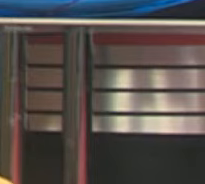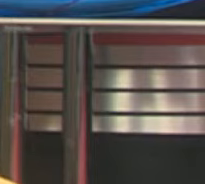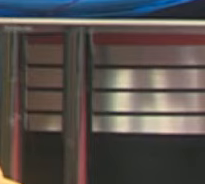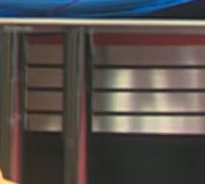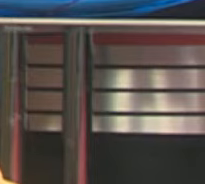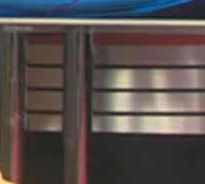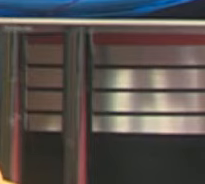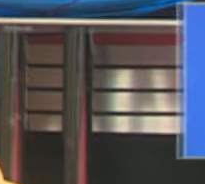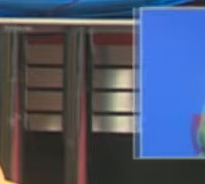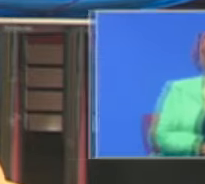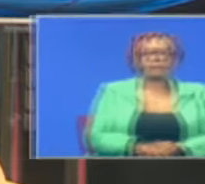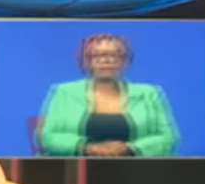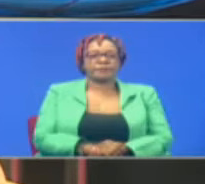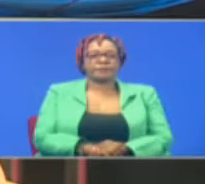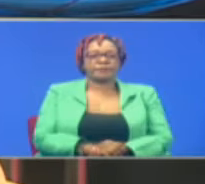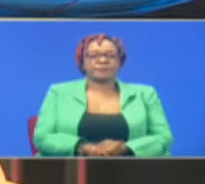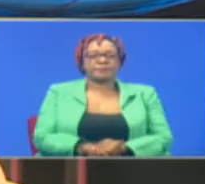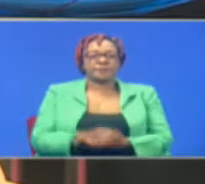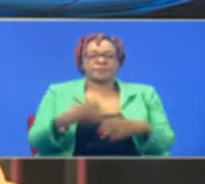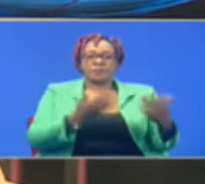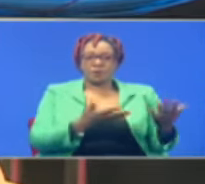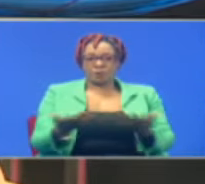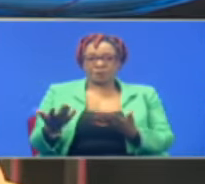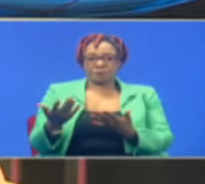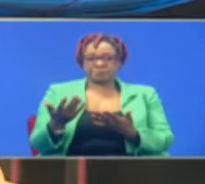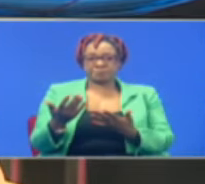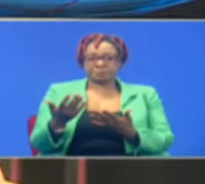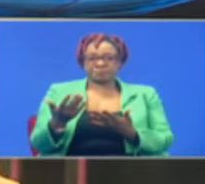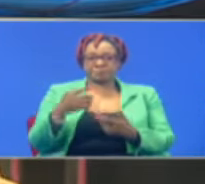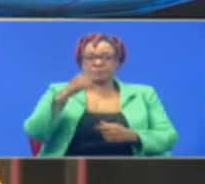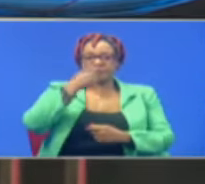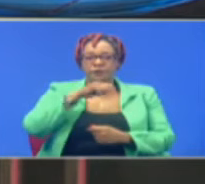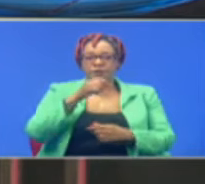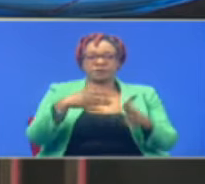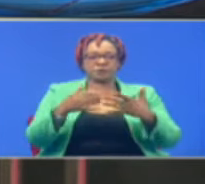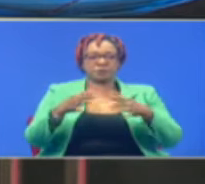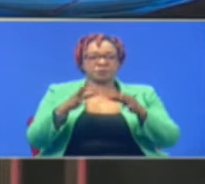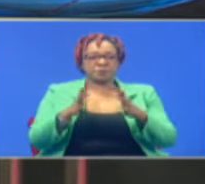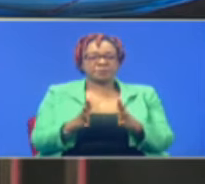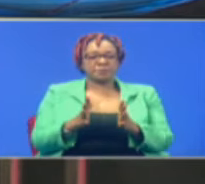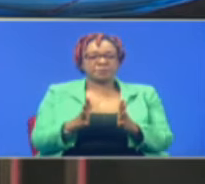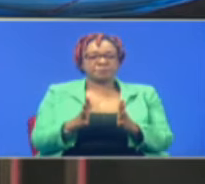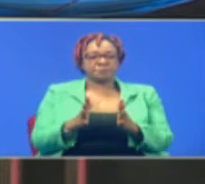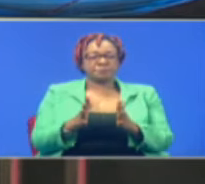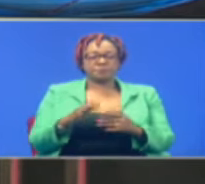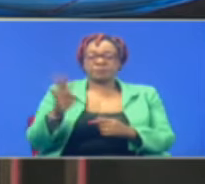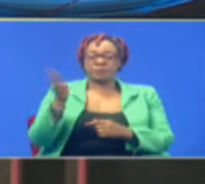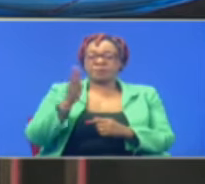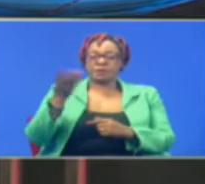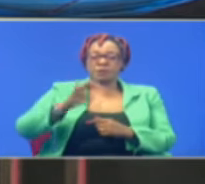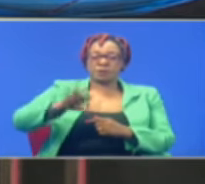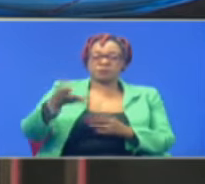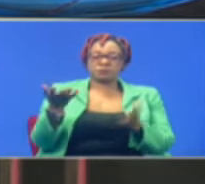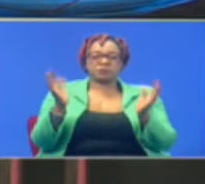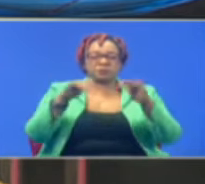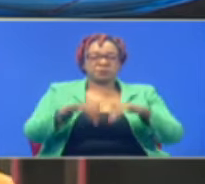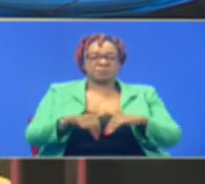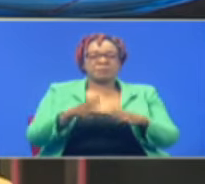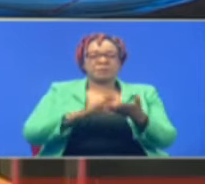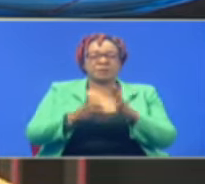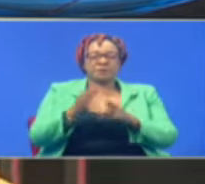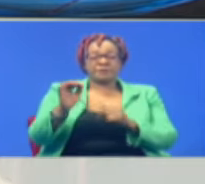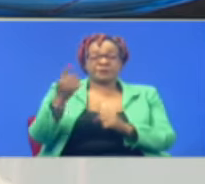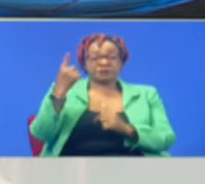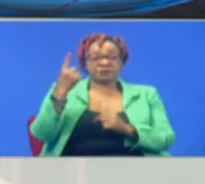tonight. And Flora Atieno is our sign language interpreter. Now, the Baringo County Assembly becomes the first